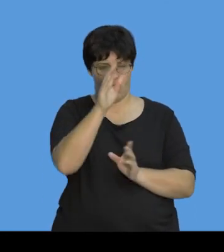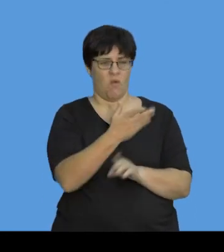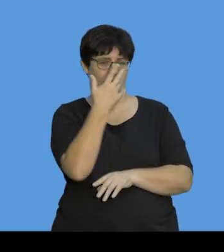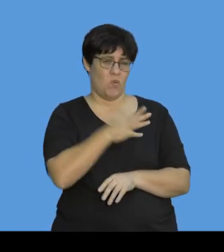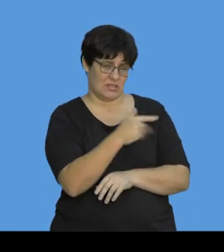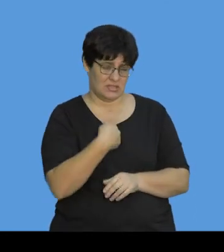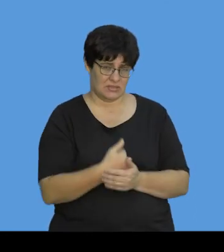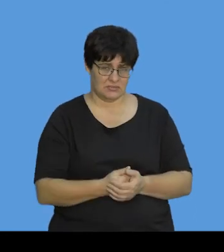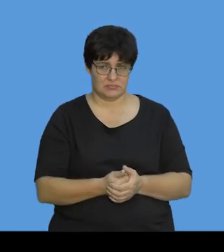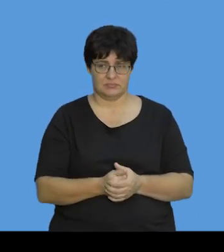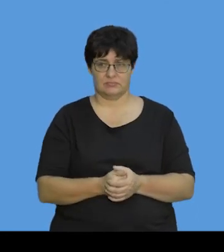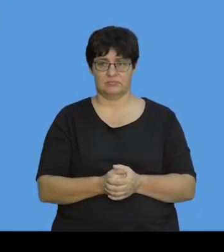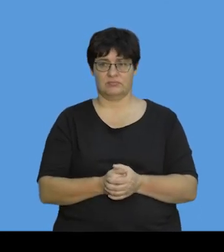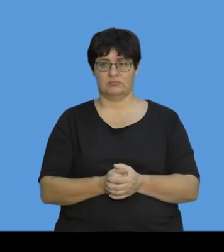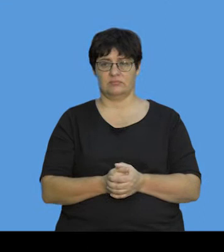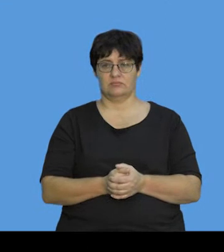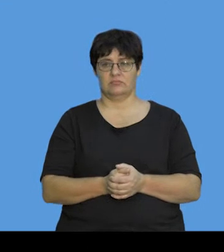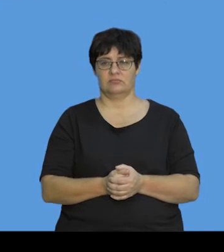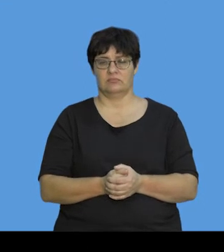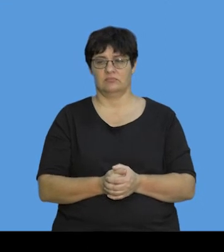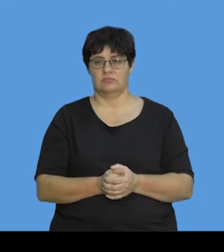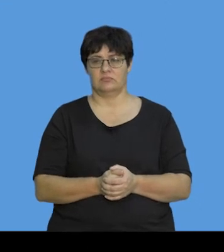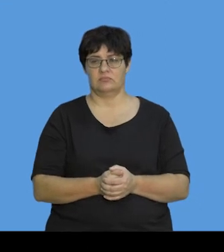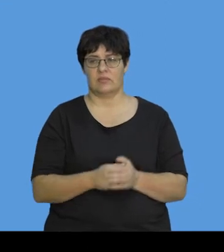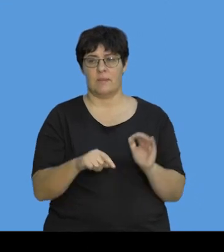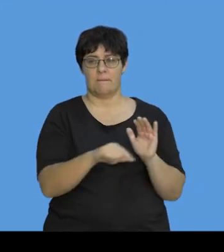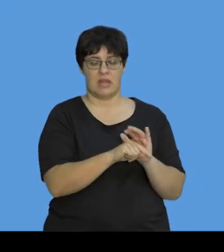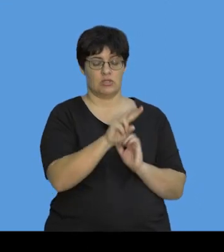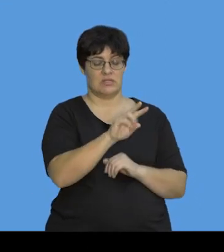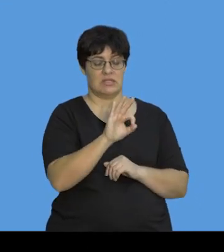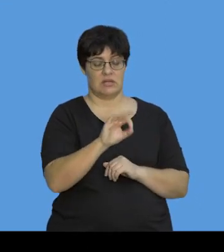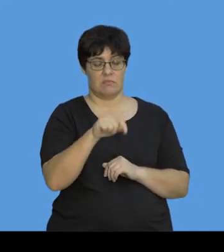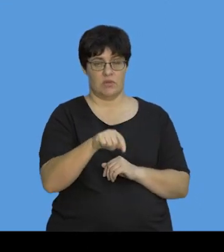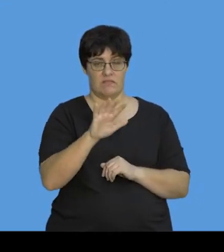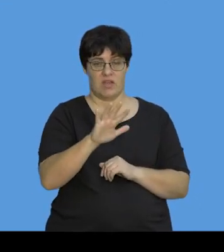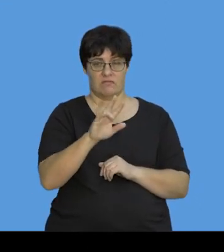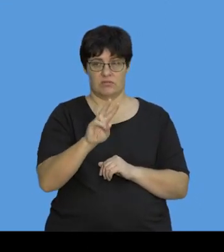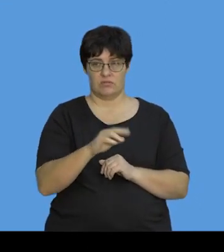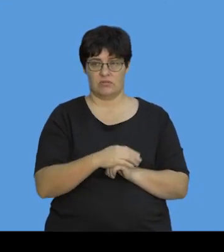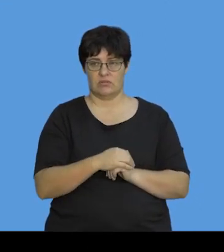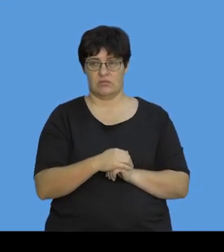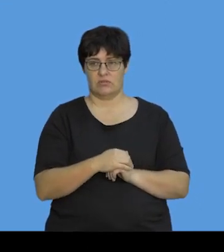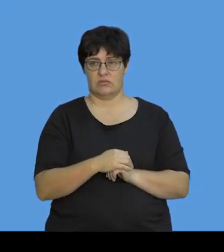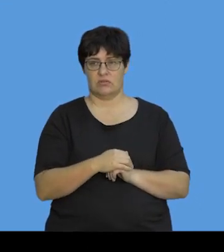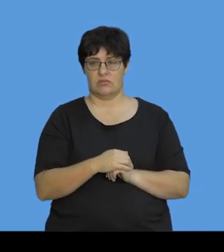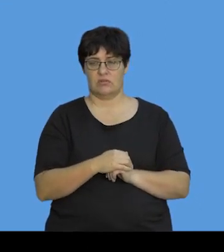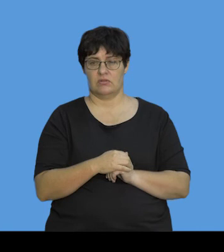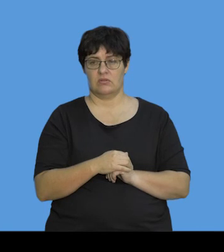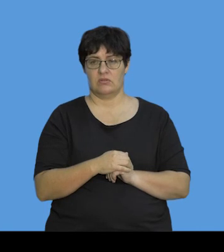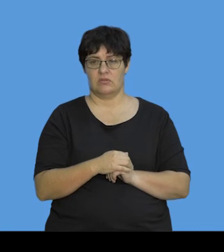got, let's do it this way, minus 23.52, oh wait, I've got it twice, let's not do